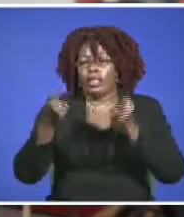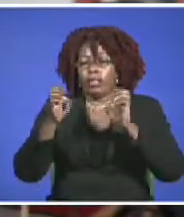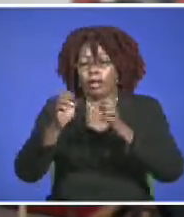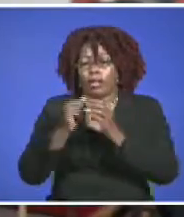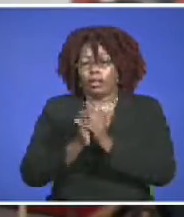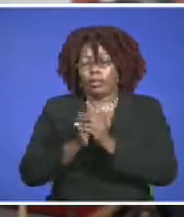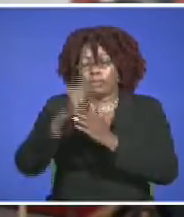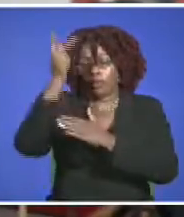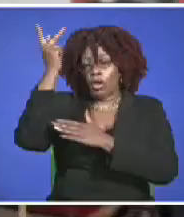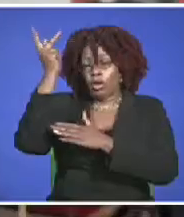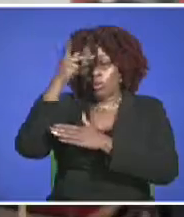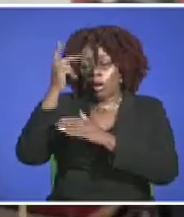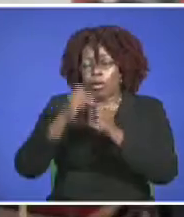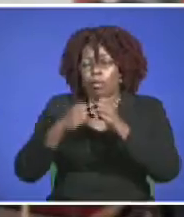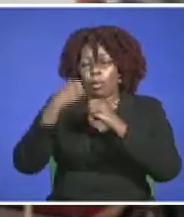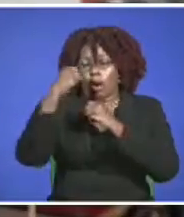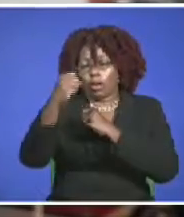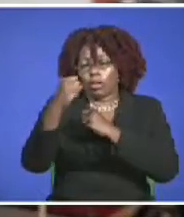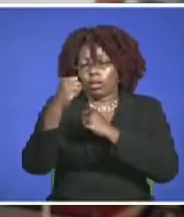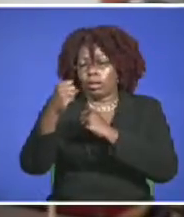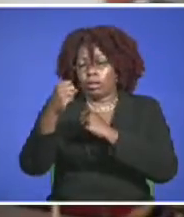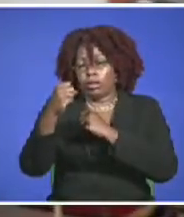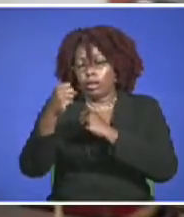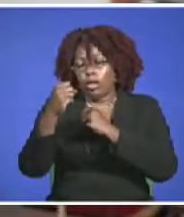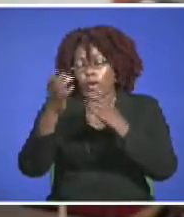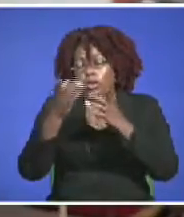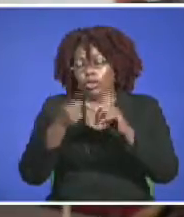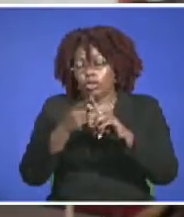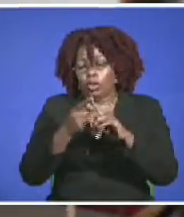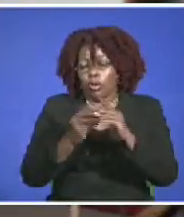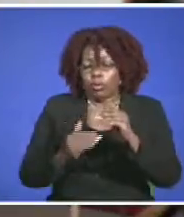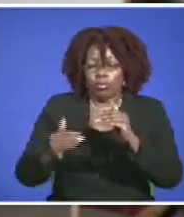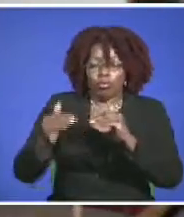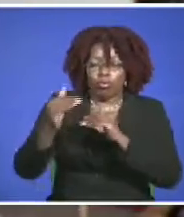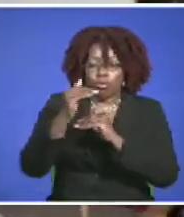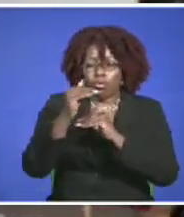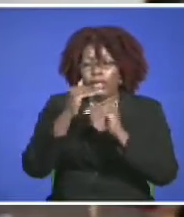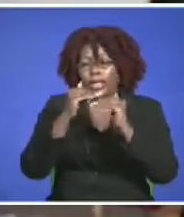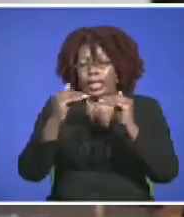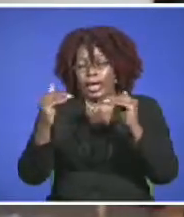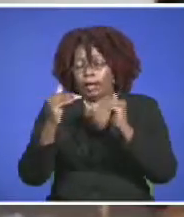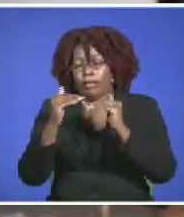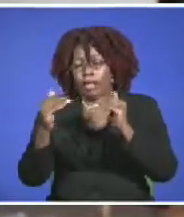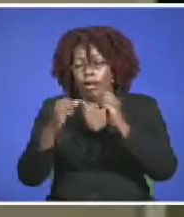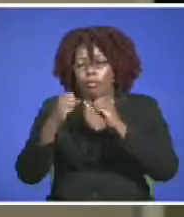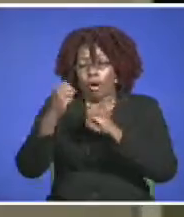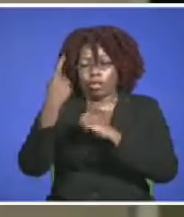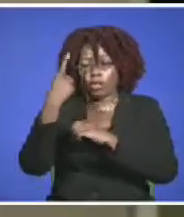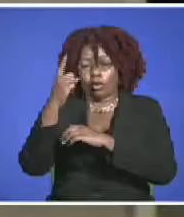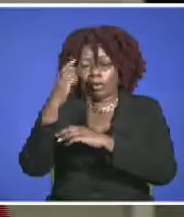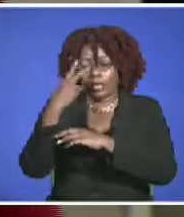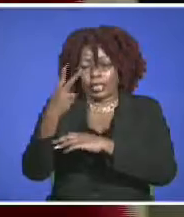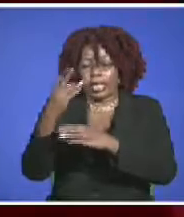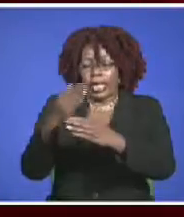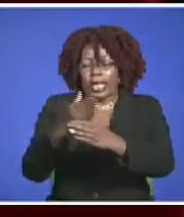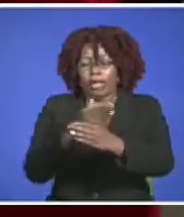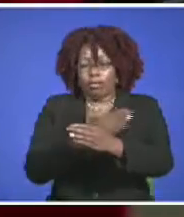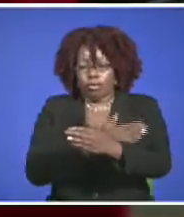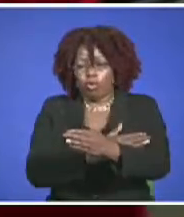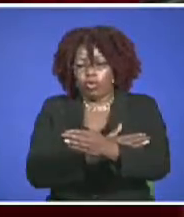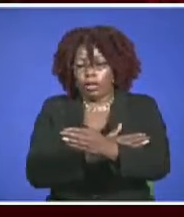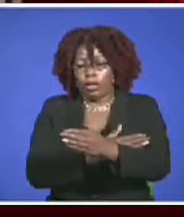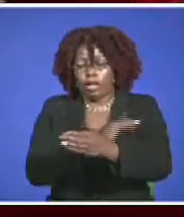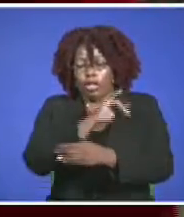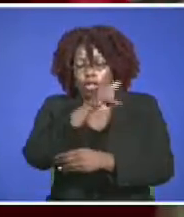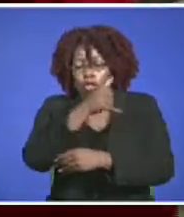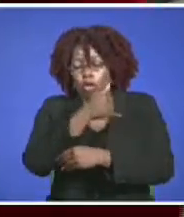boxer Toriano Johnson is hoping to raise the level of boxing on the amateur side. In order for him to see improvements, Johnson